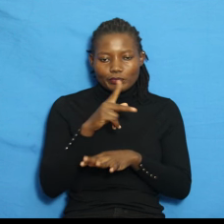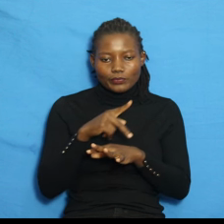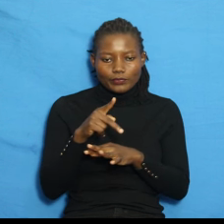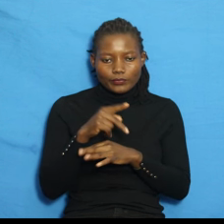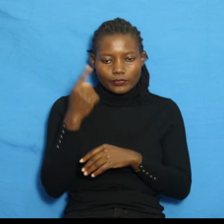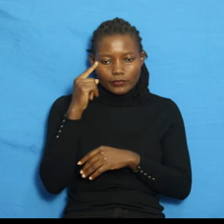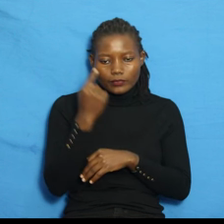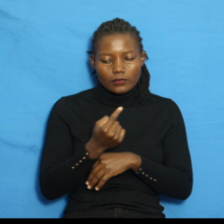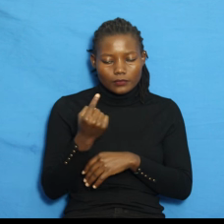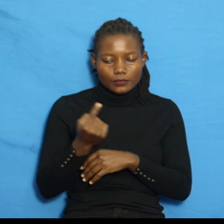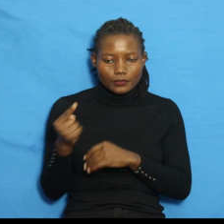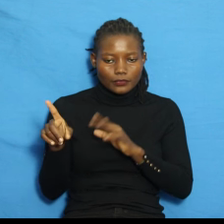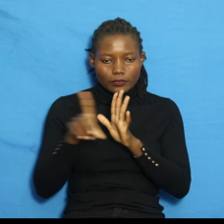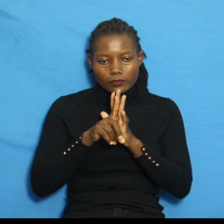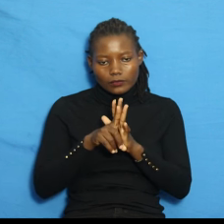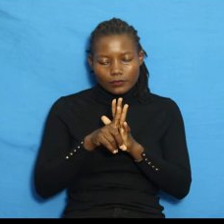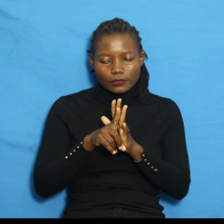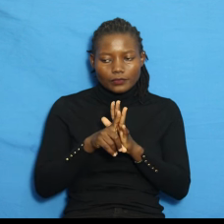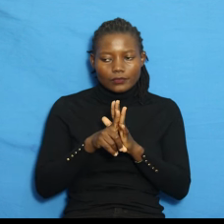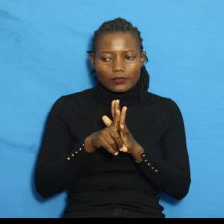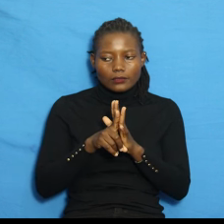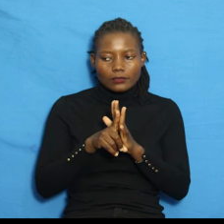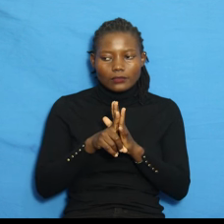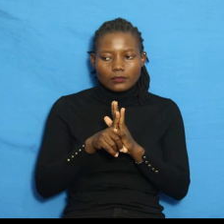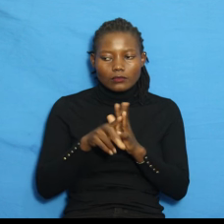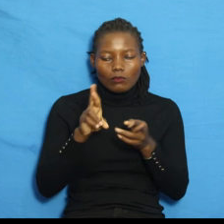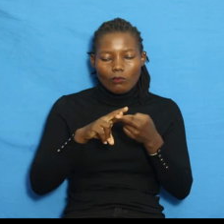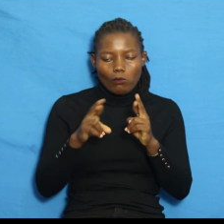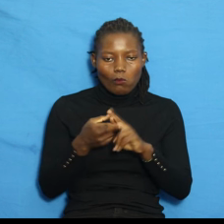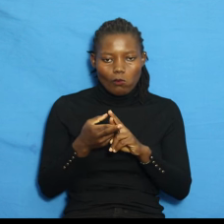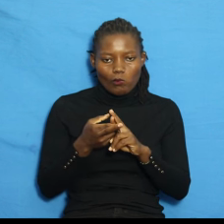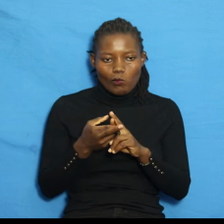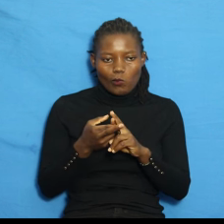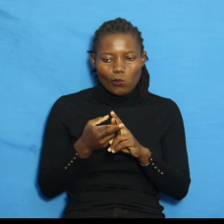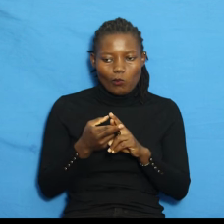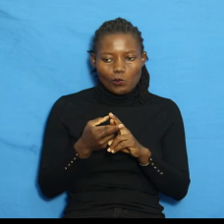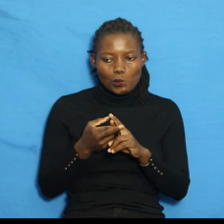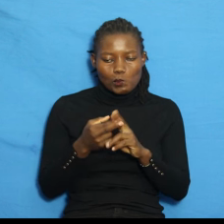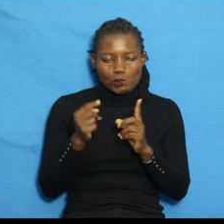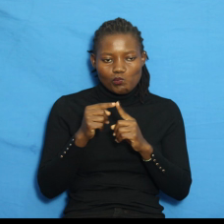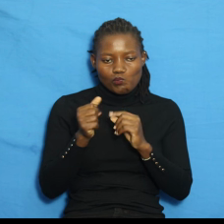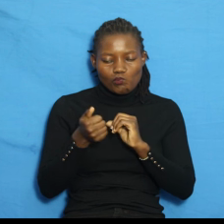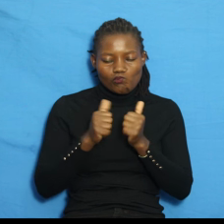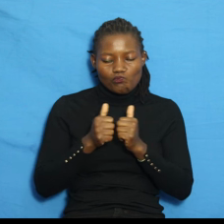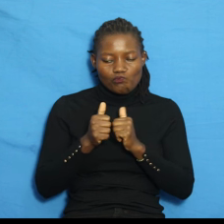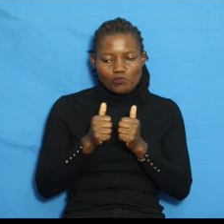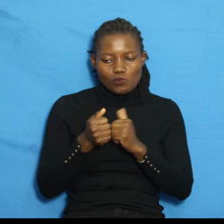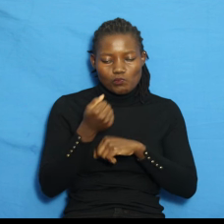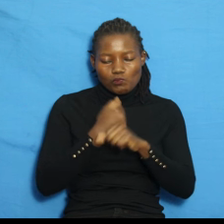example of how a principle of each of these laws is